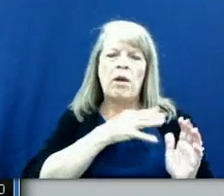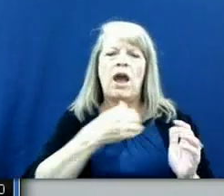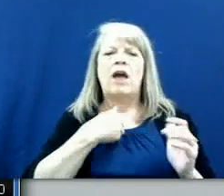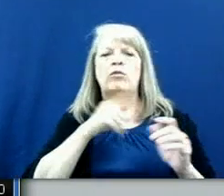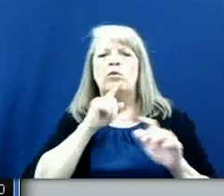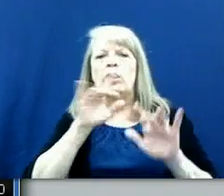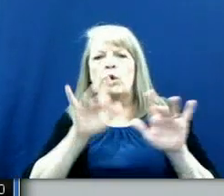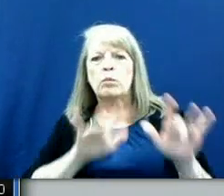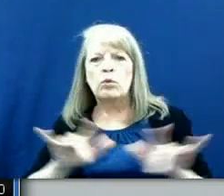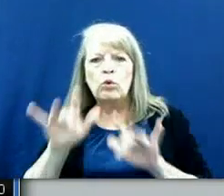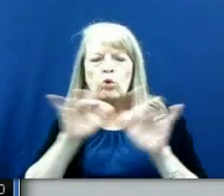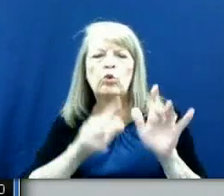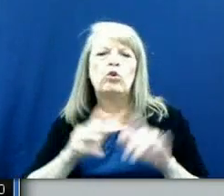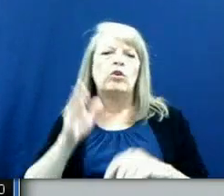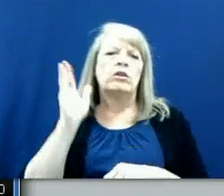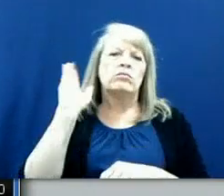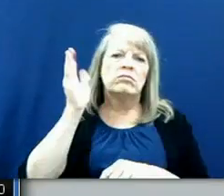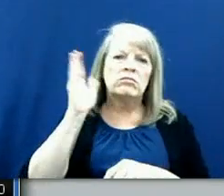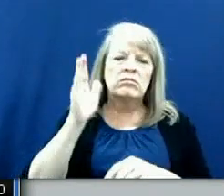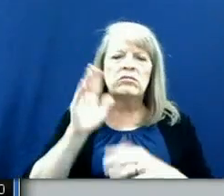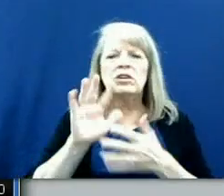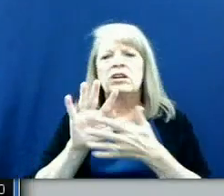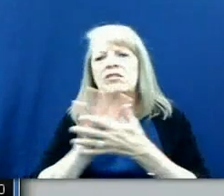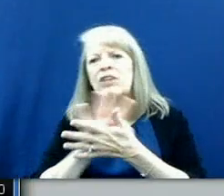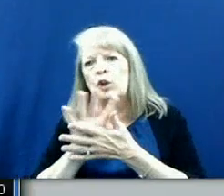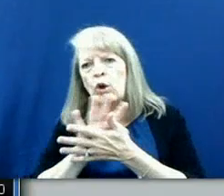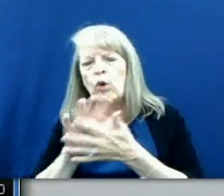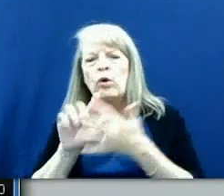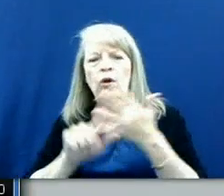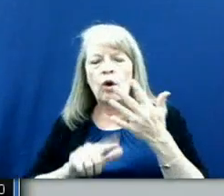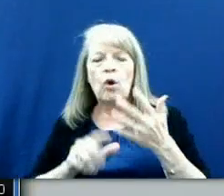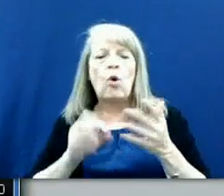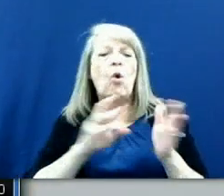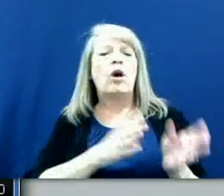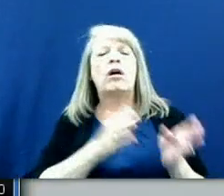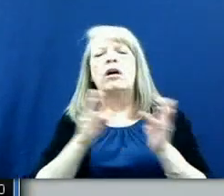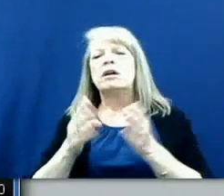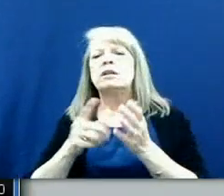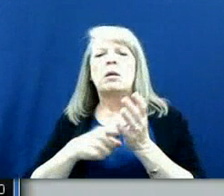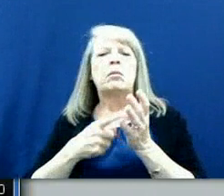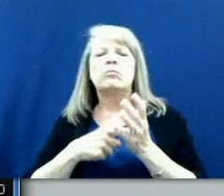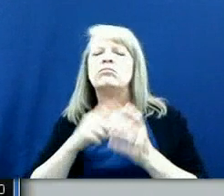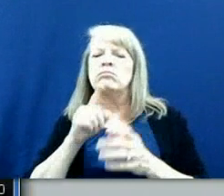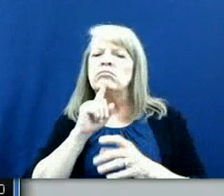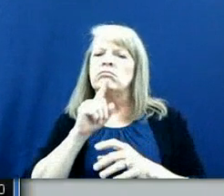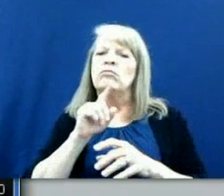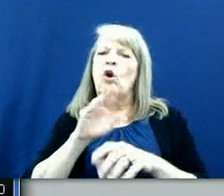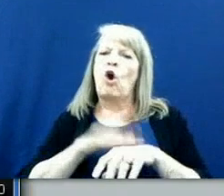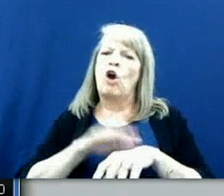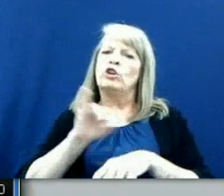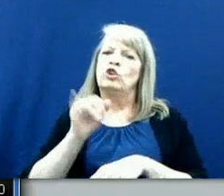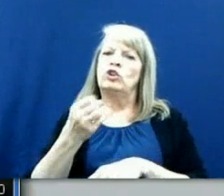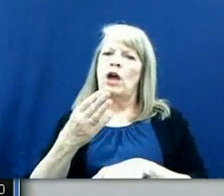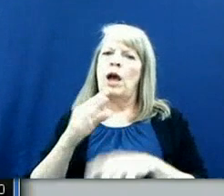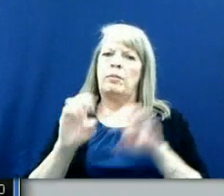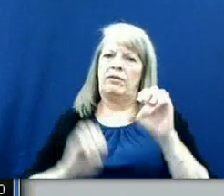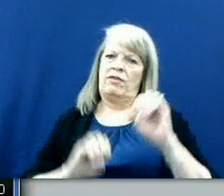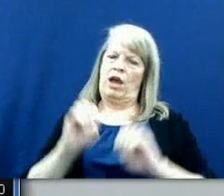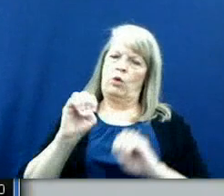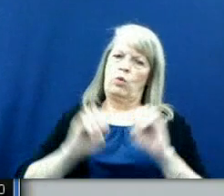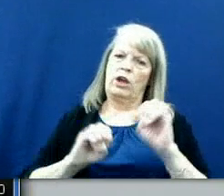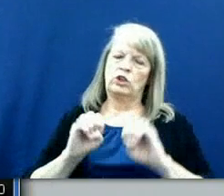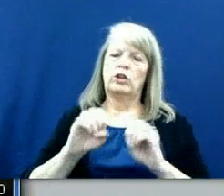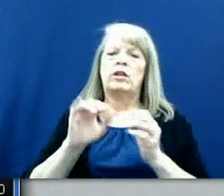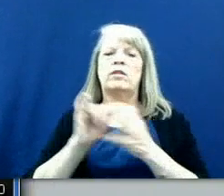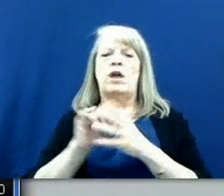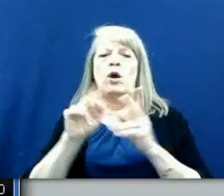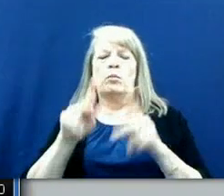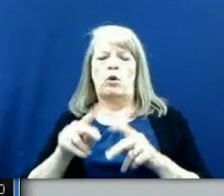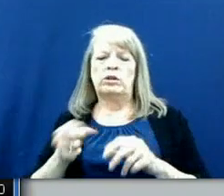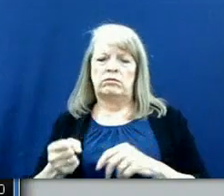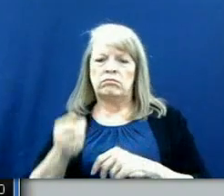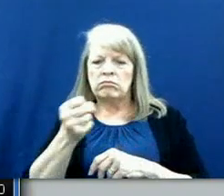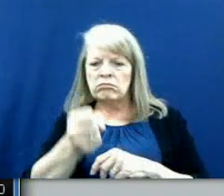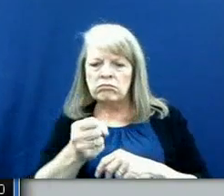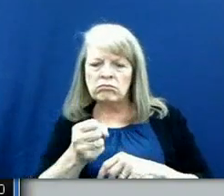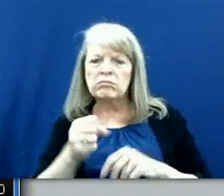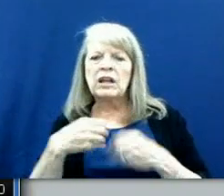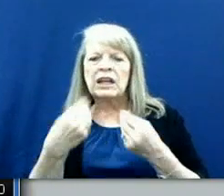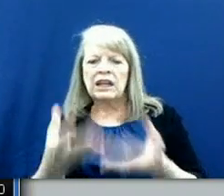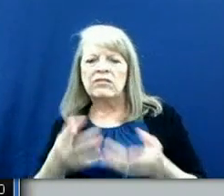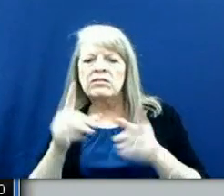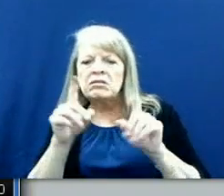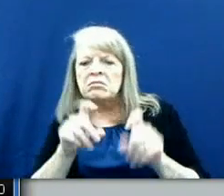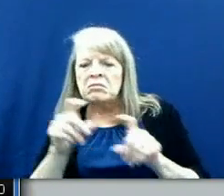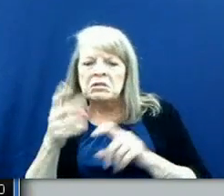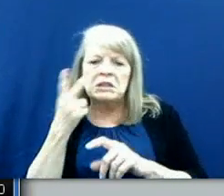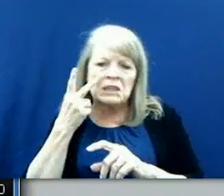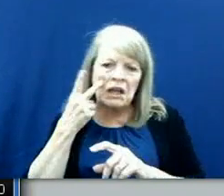videos, and lectures. Or it may be more of an on-the-job evaluation, where a person is tried out to see